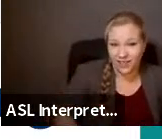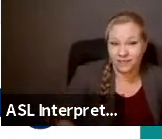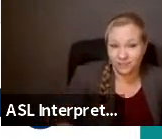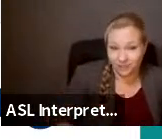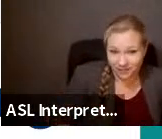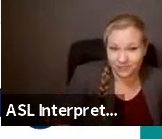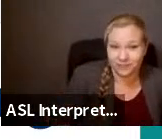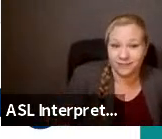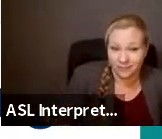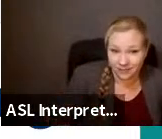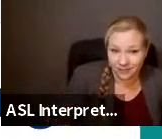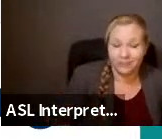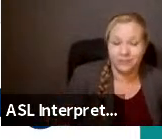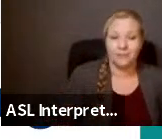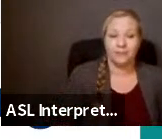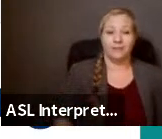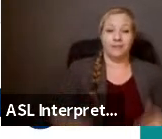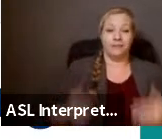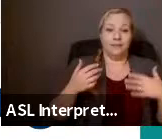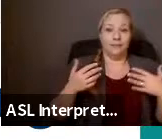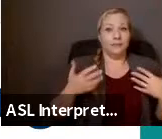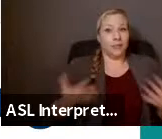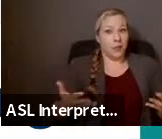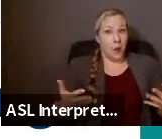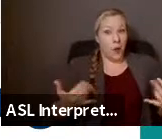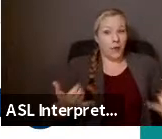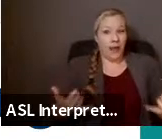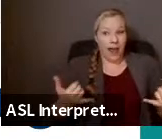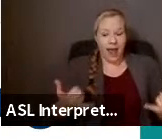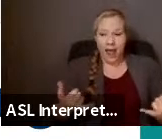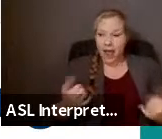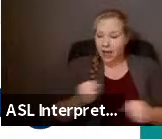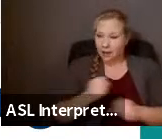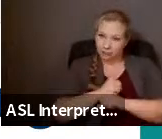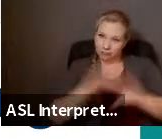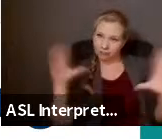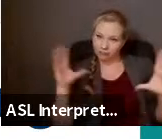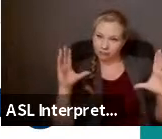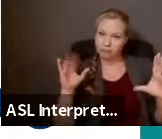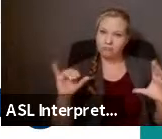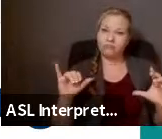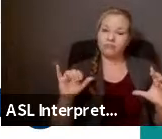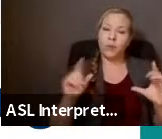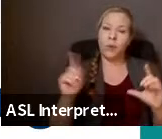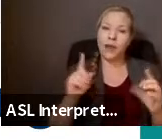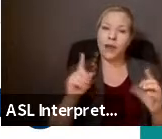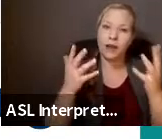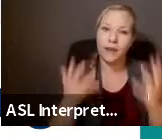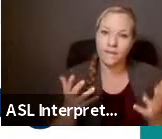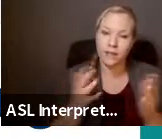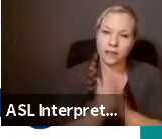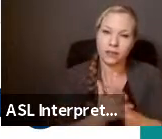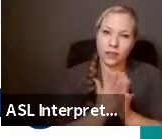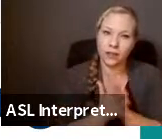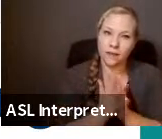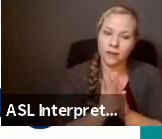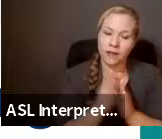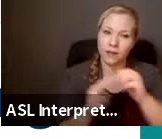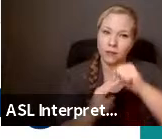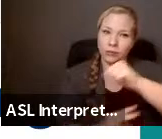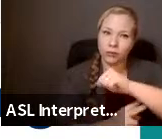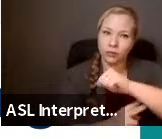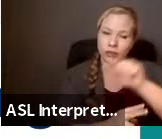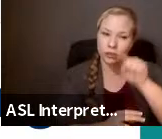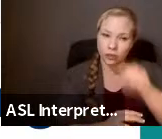being the case, now that we've got arterial bridges on either side of I-5, what we can do with the shared use path